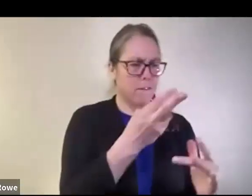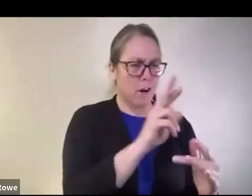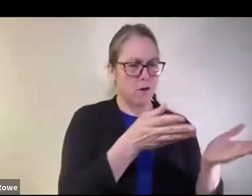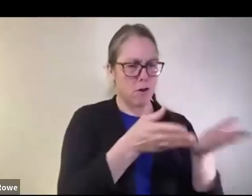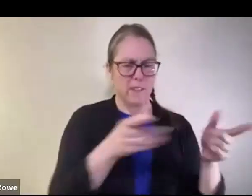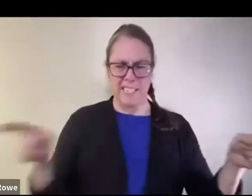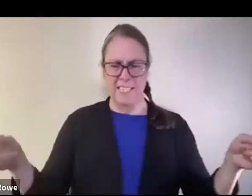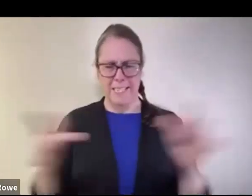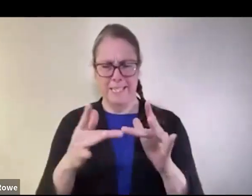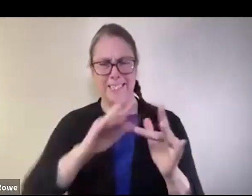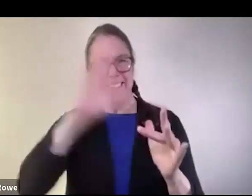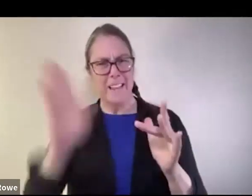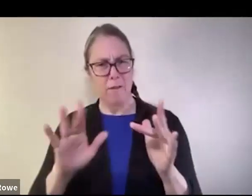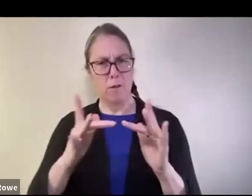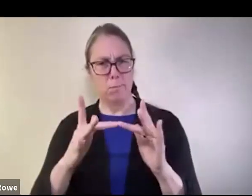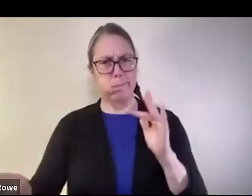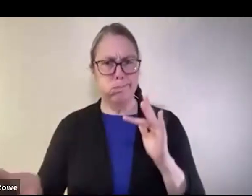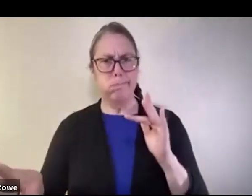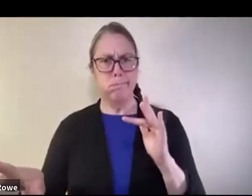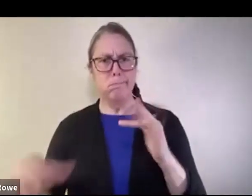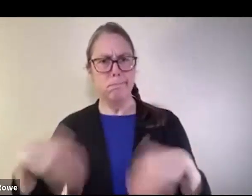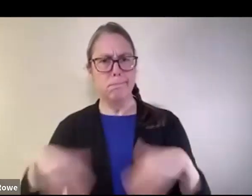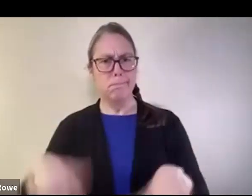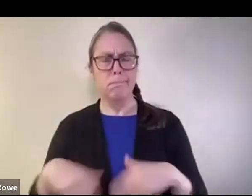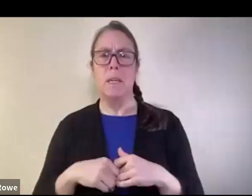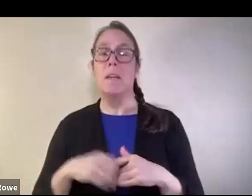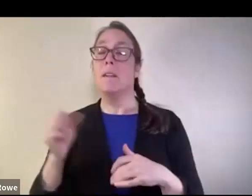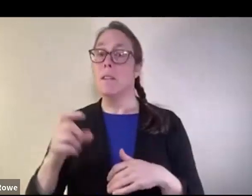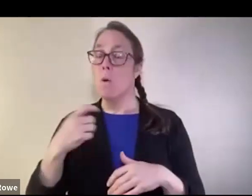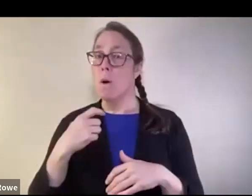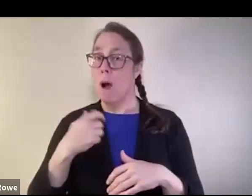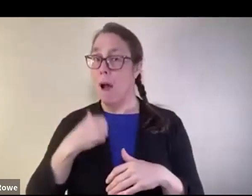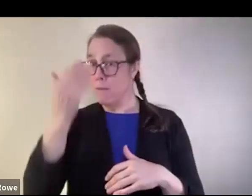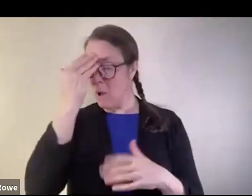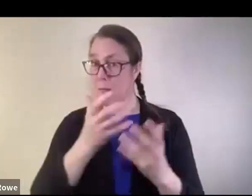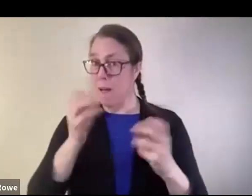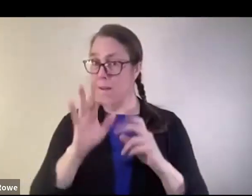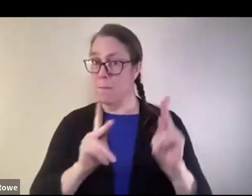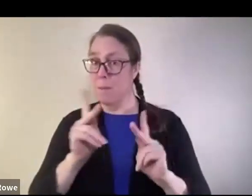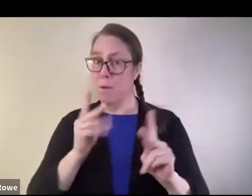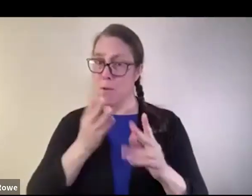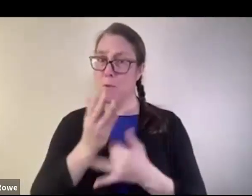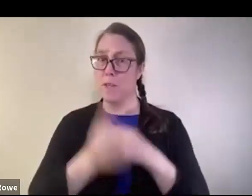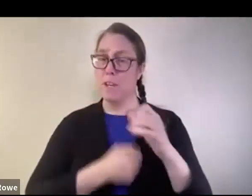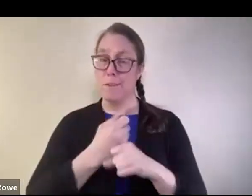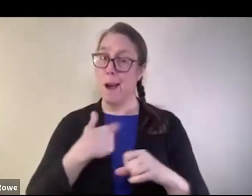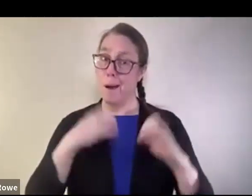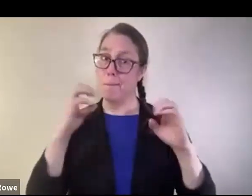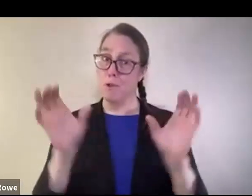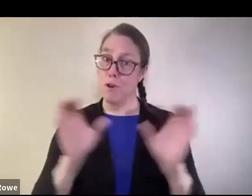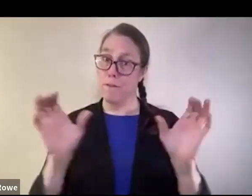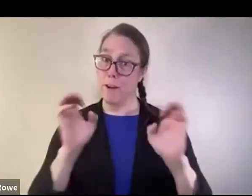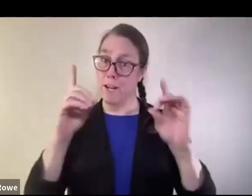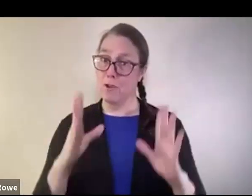services. Additionally, I've known some families through the years, and I've been doing this since 2007. I am a educator certified in